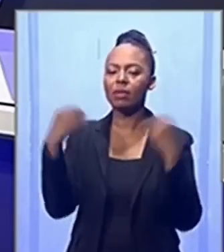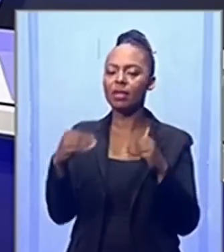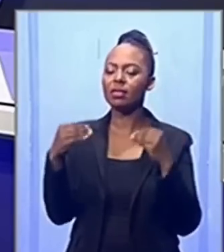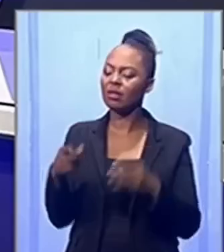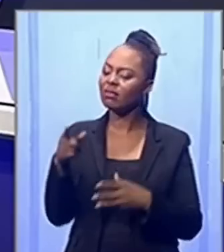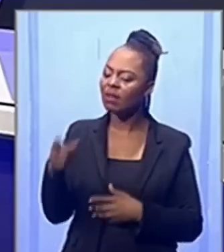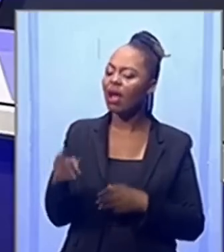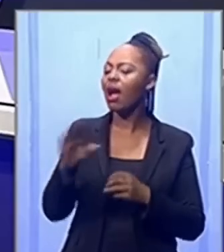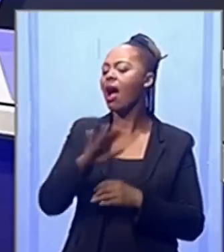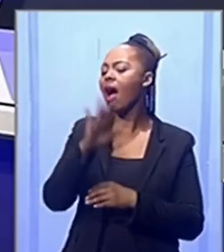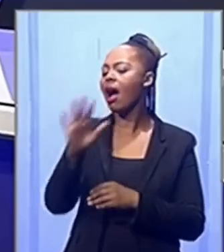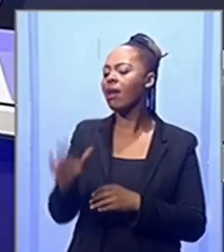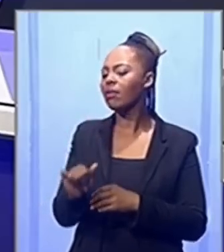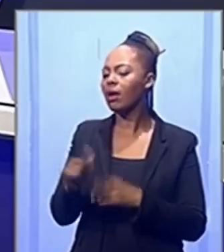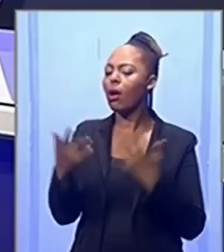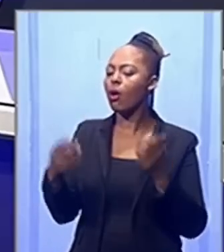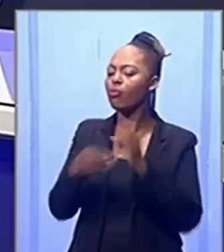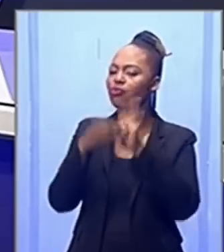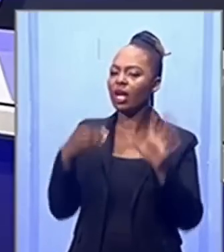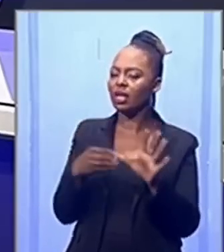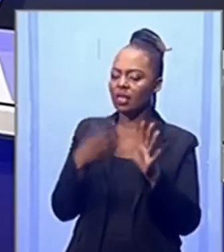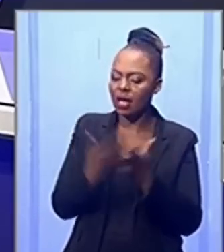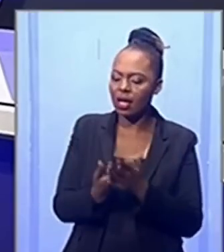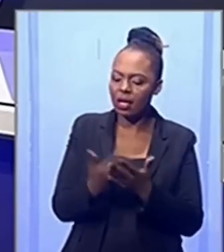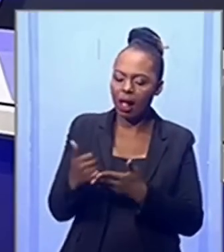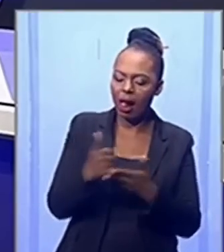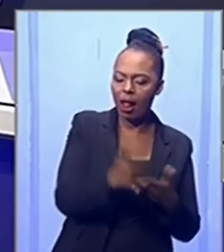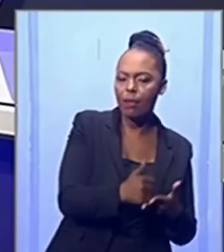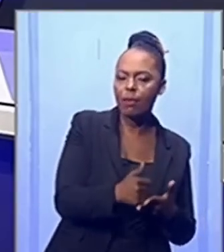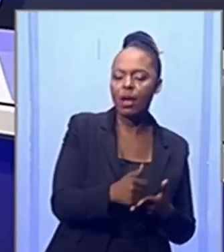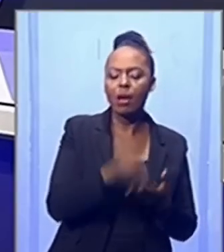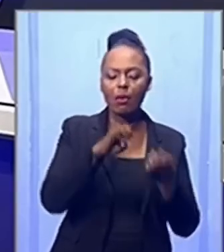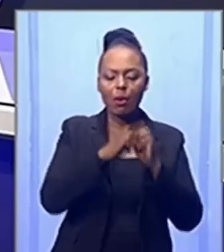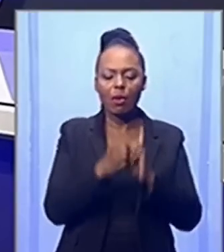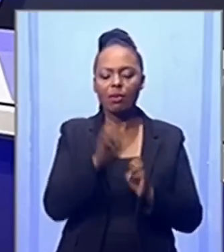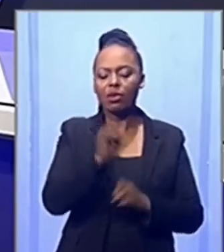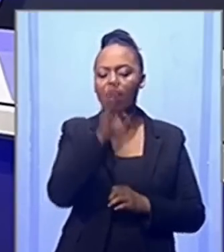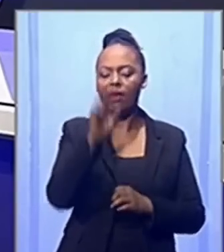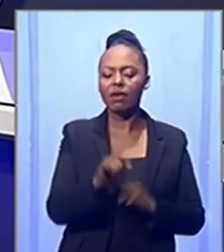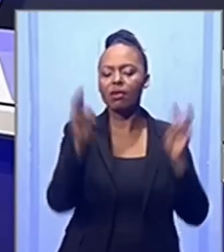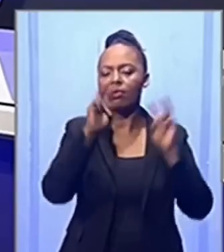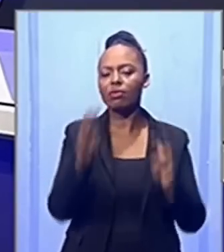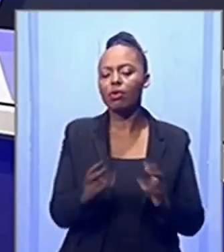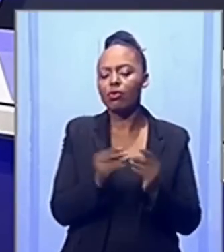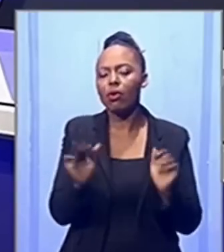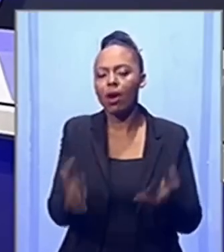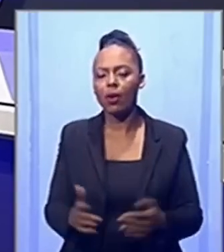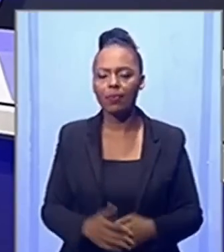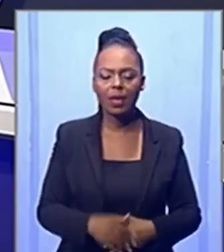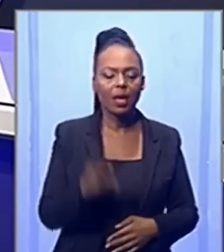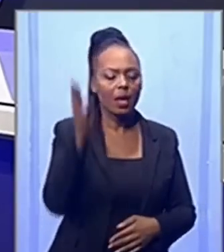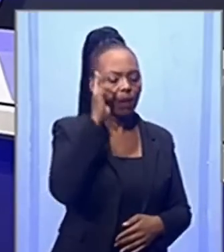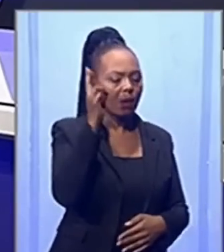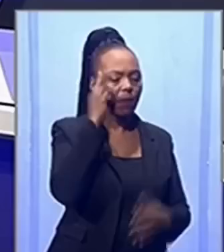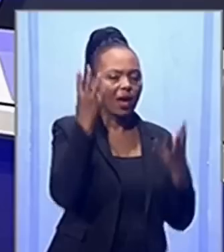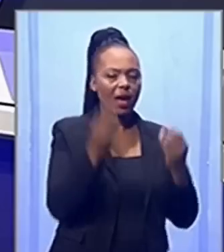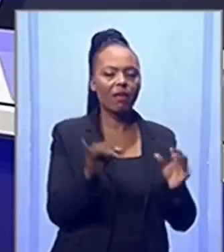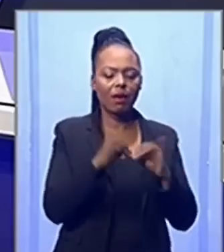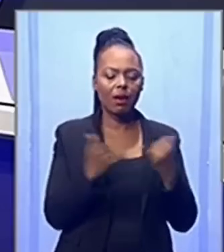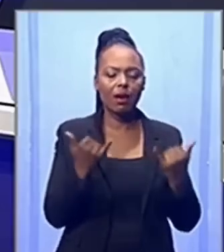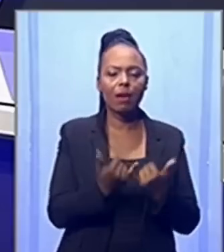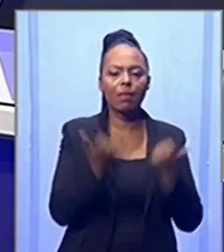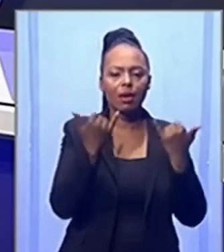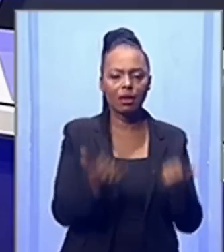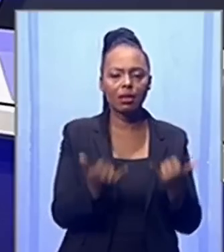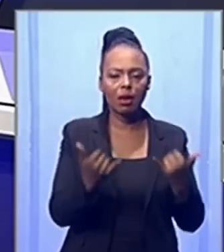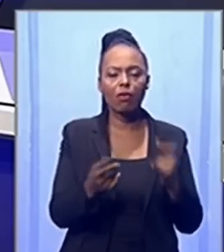Afrika Borwa jwang ho intsha mathateng a tshwanang le a Eskom? O gopola gore go na le di-company tse le gore di tswa tsona dinageng